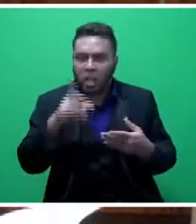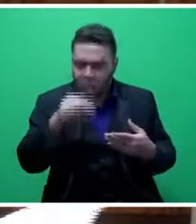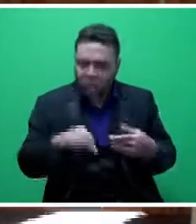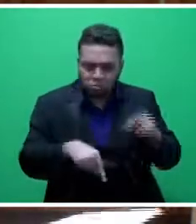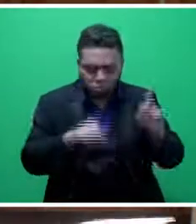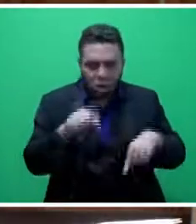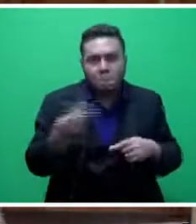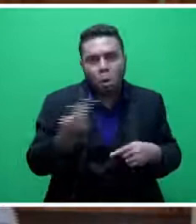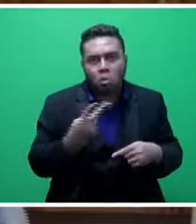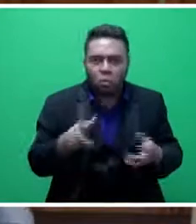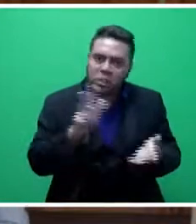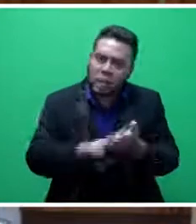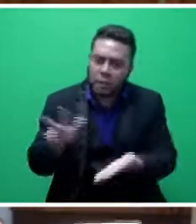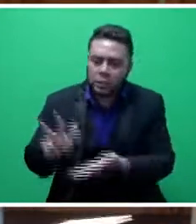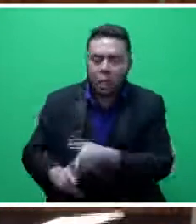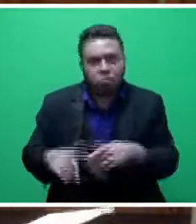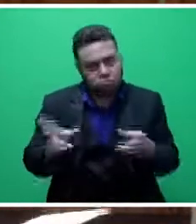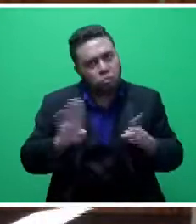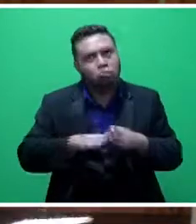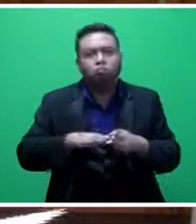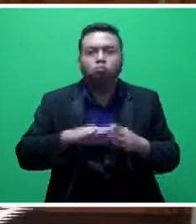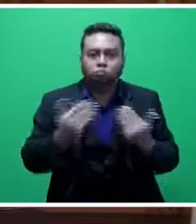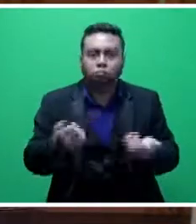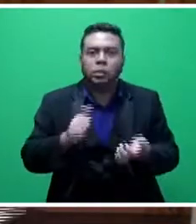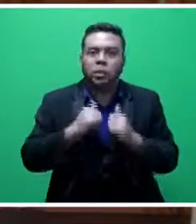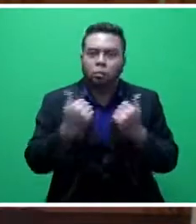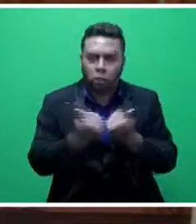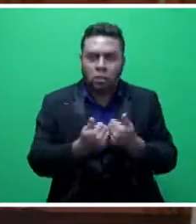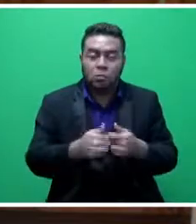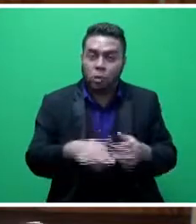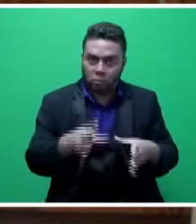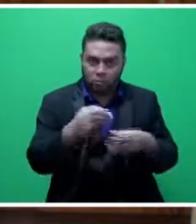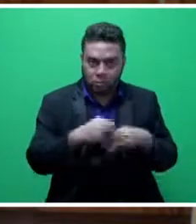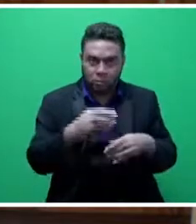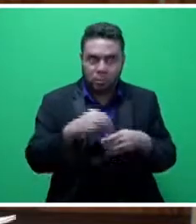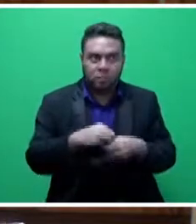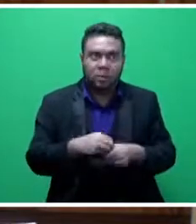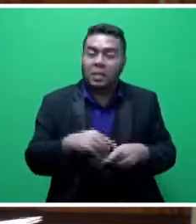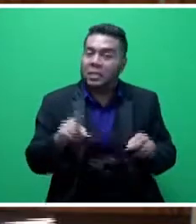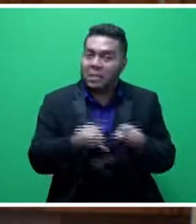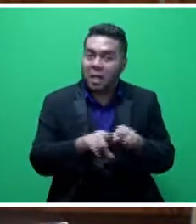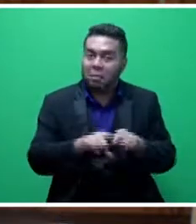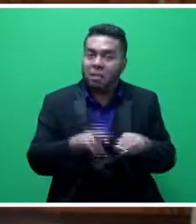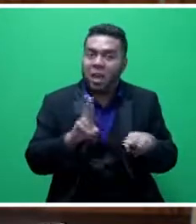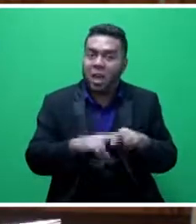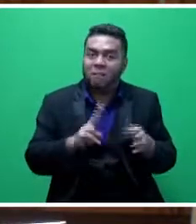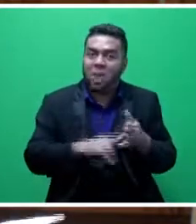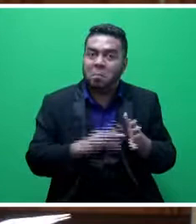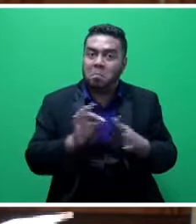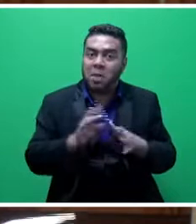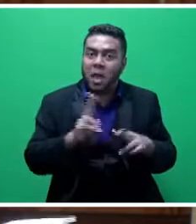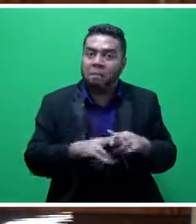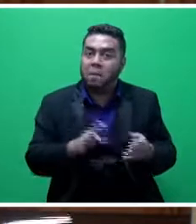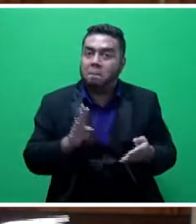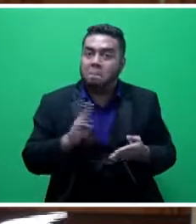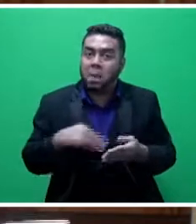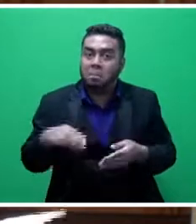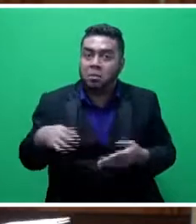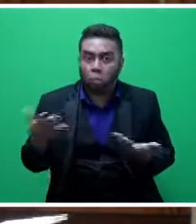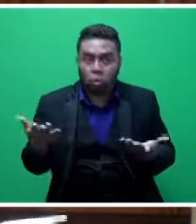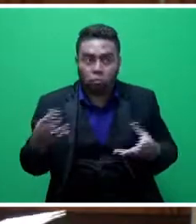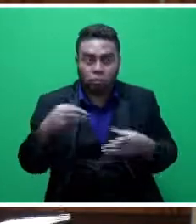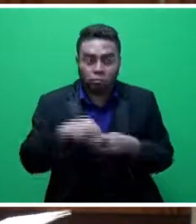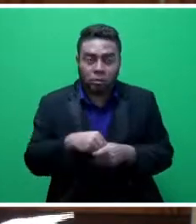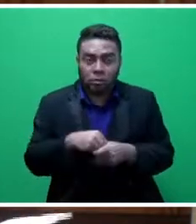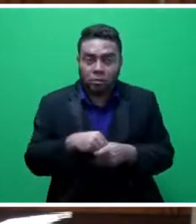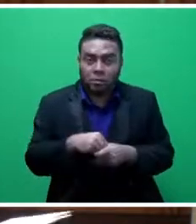actually signed off on it. So the drawdown account holders will earn interest rate at the same rate as the FNPF members. The interest rate for the drawdown